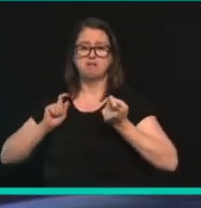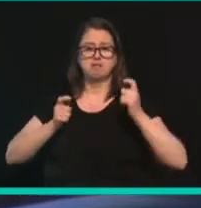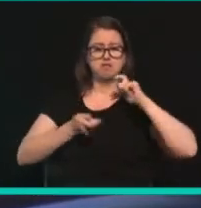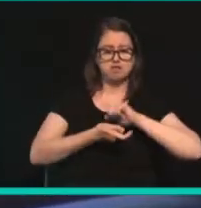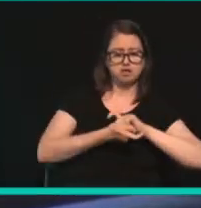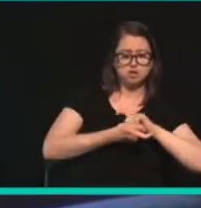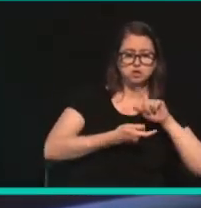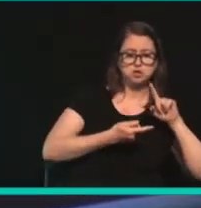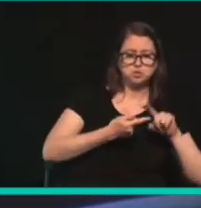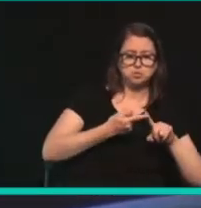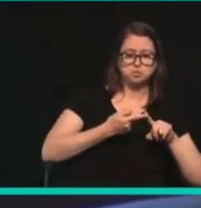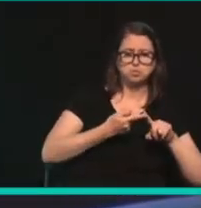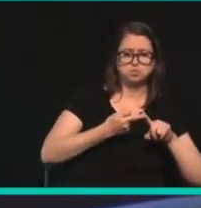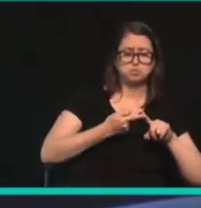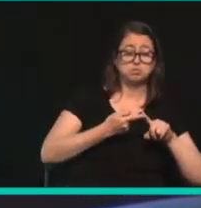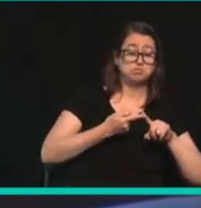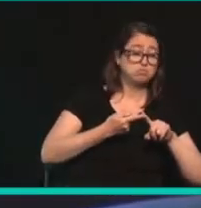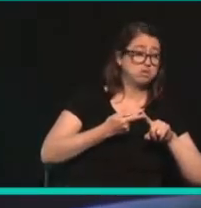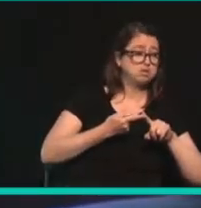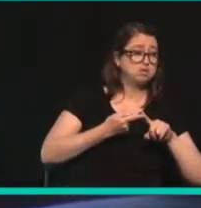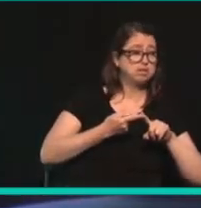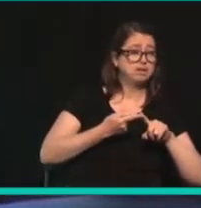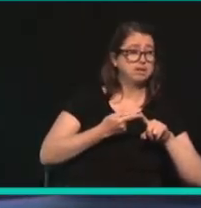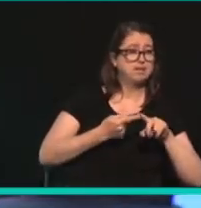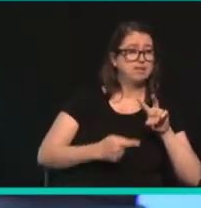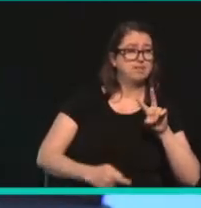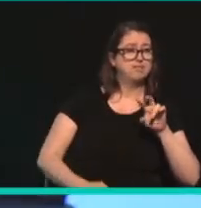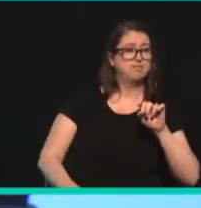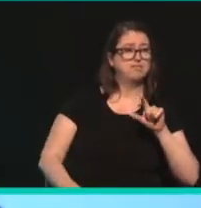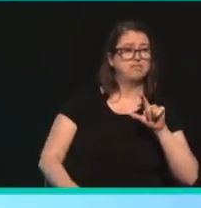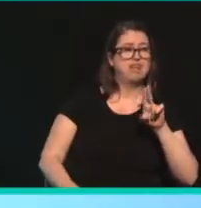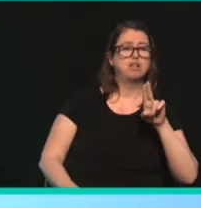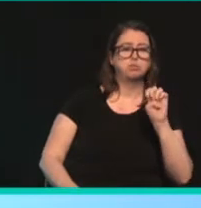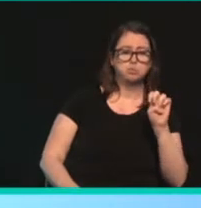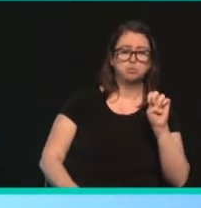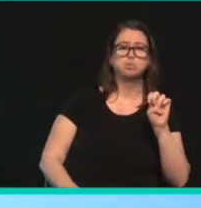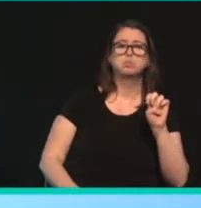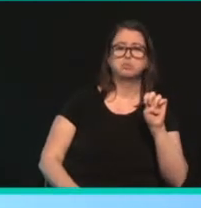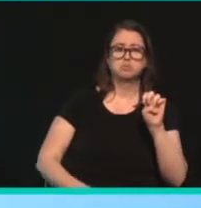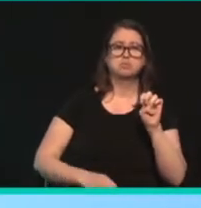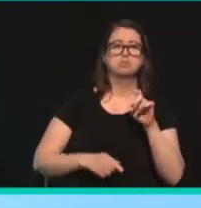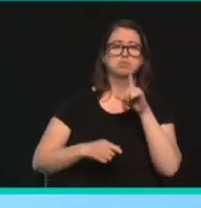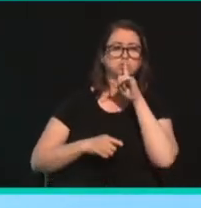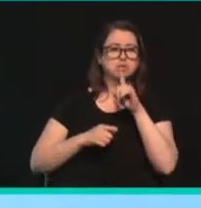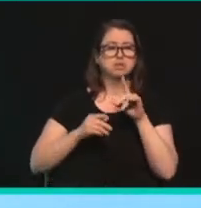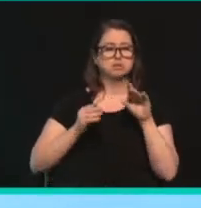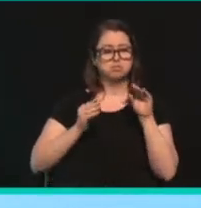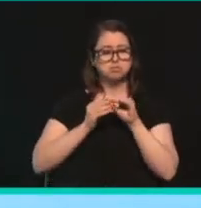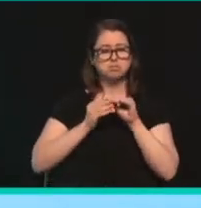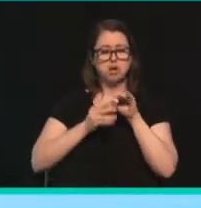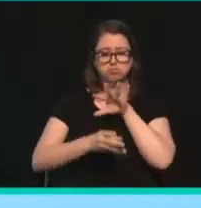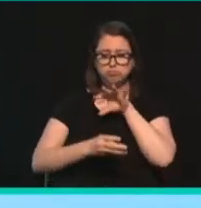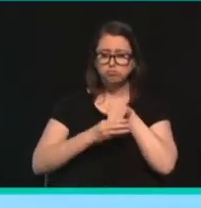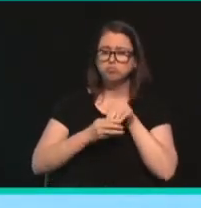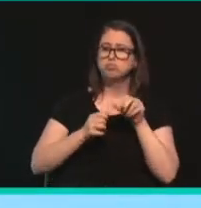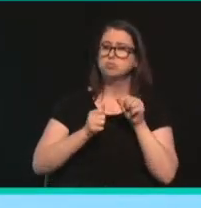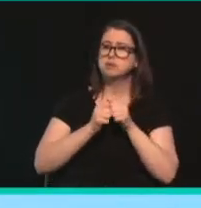value-facturing, where identifying and providing niche value is critical to the engagement of an